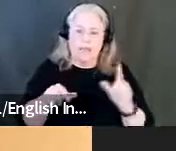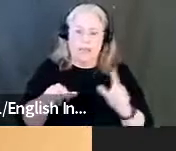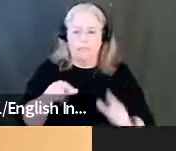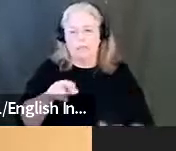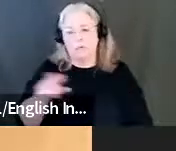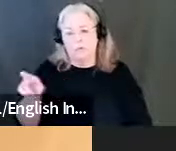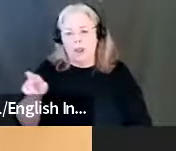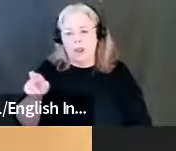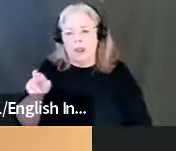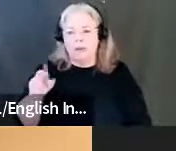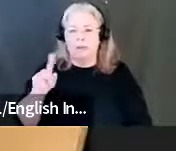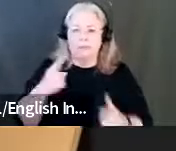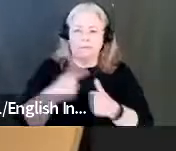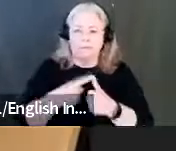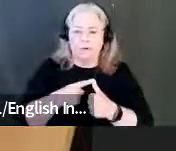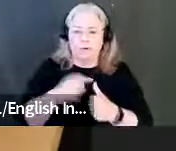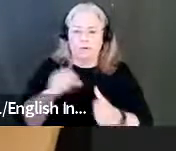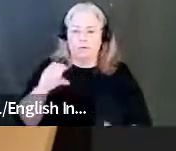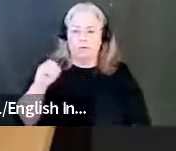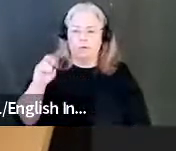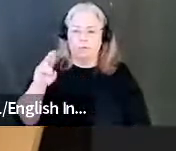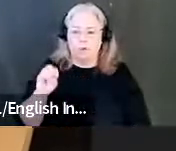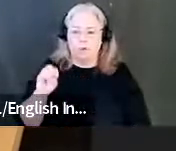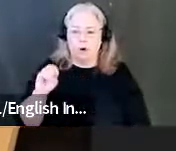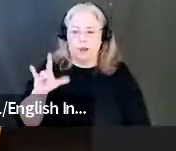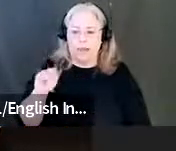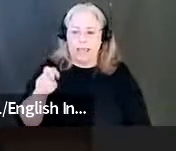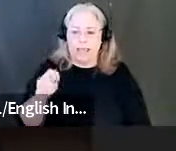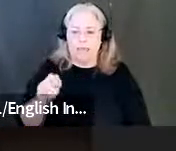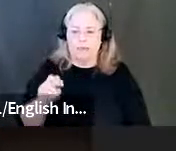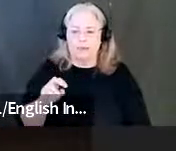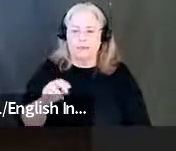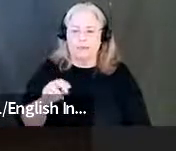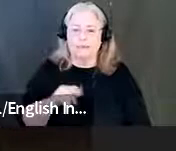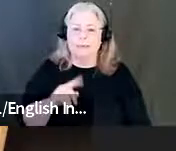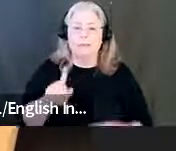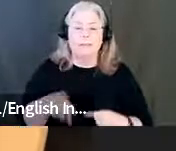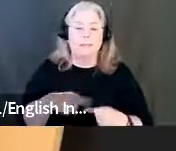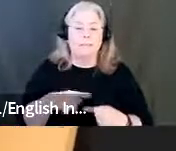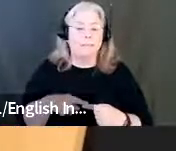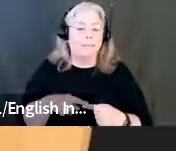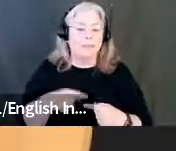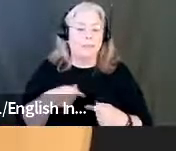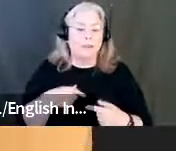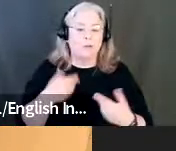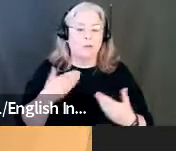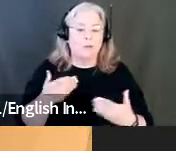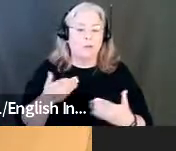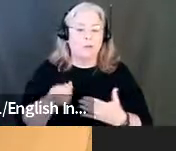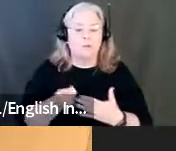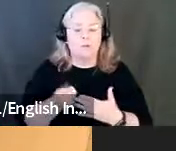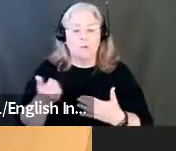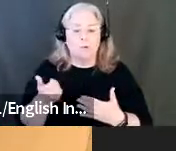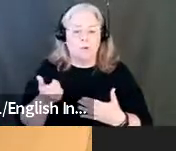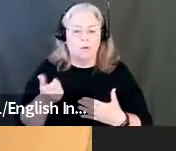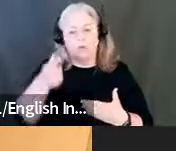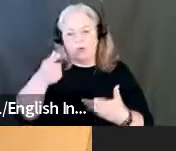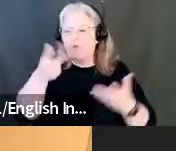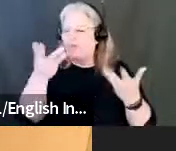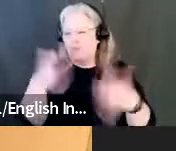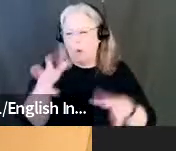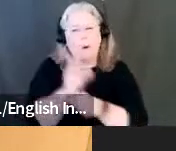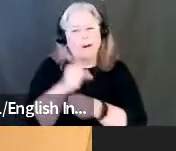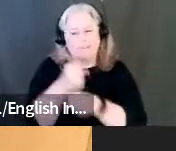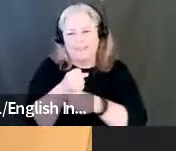right of the score line. So we snap it at the score line. Then we go ahead and remove. So you've already made